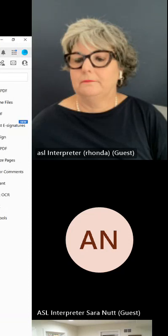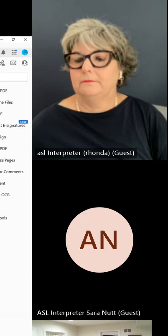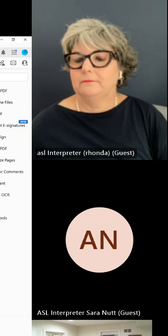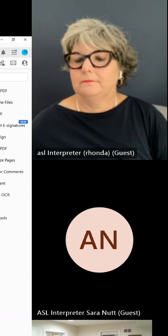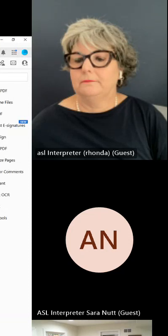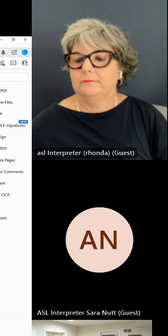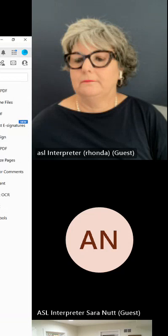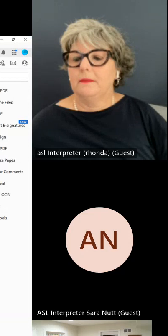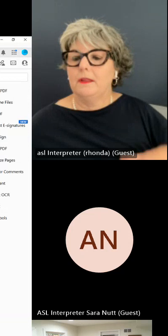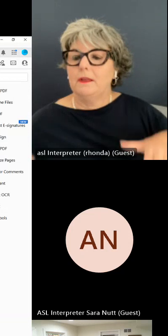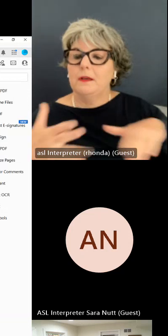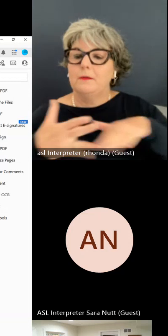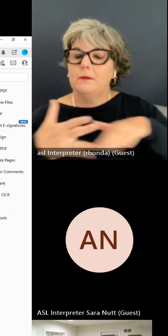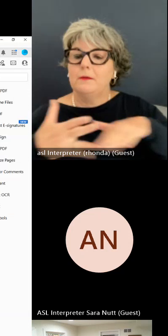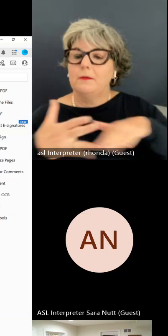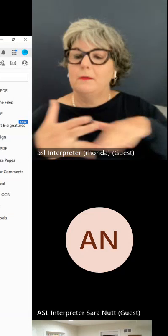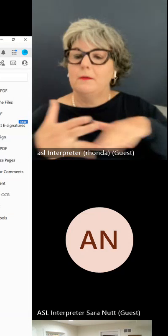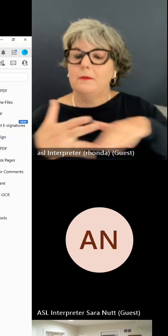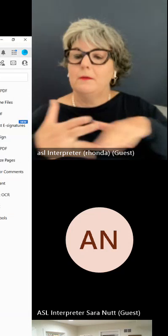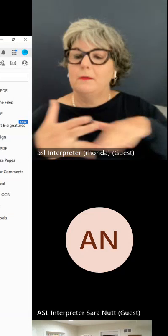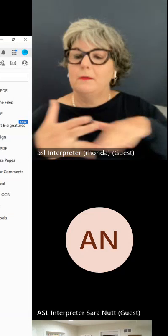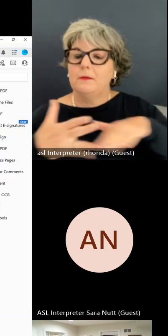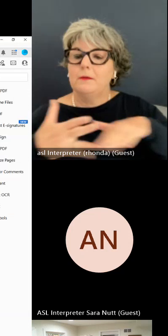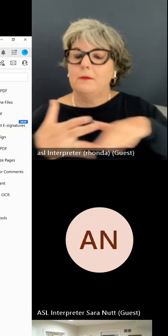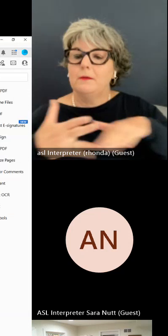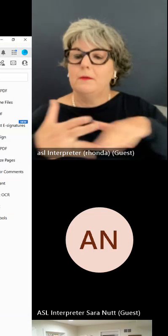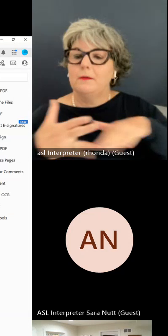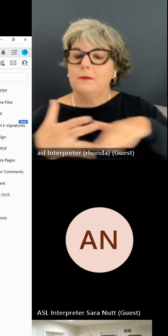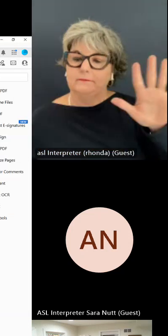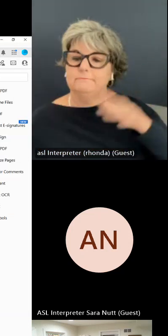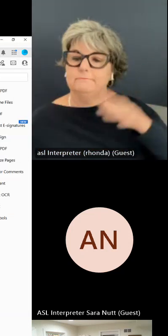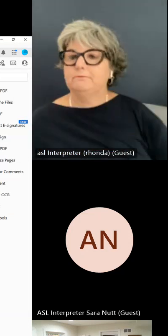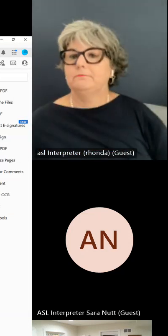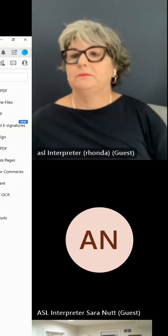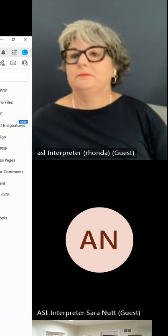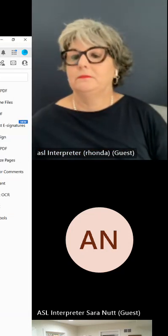The break will be till 10:05.